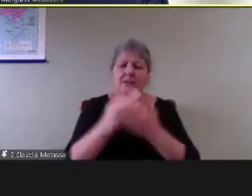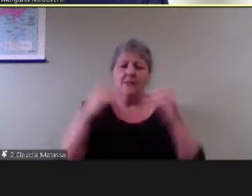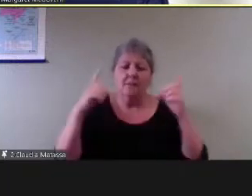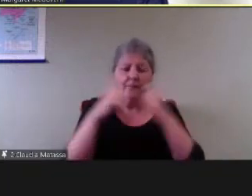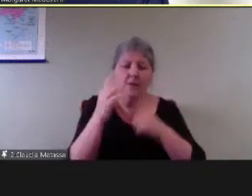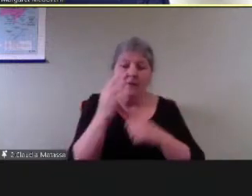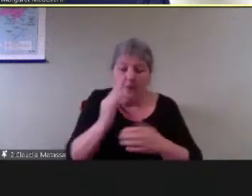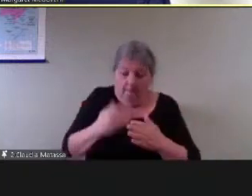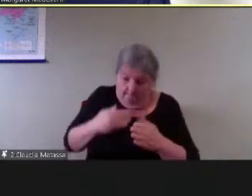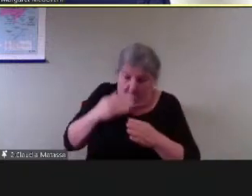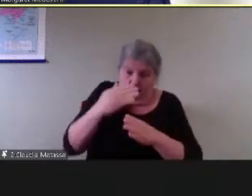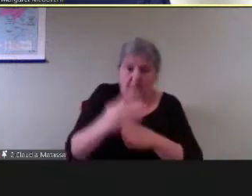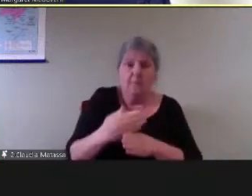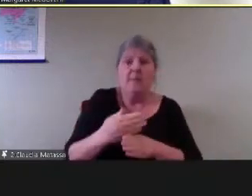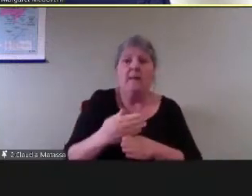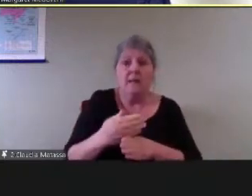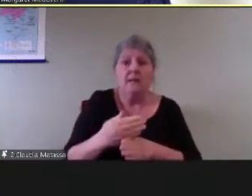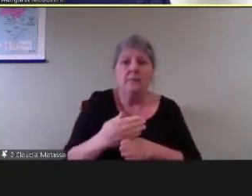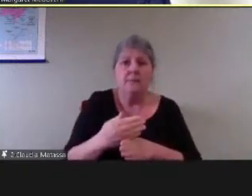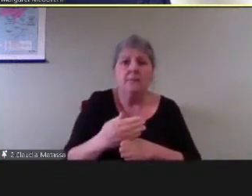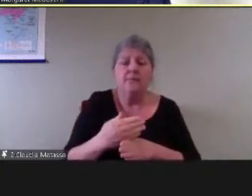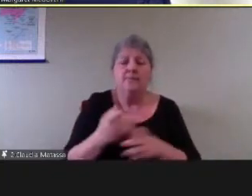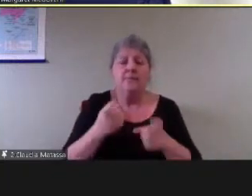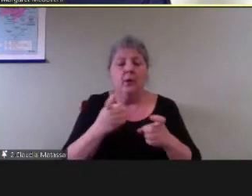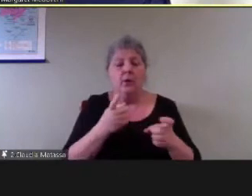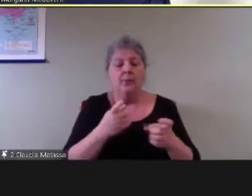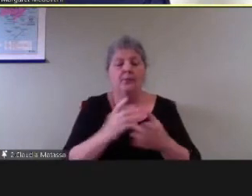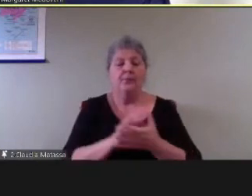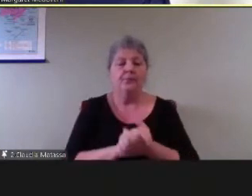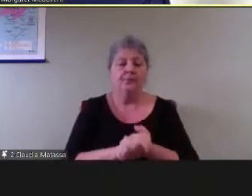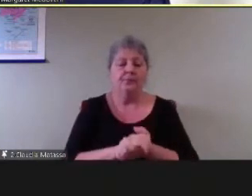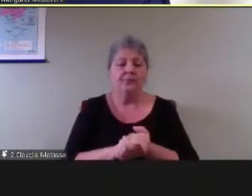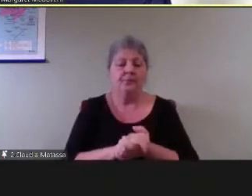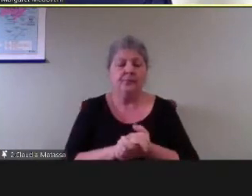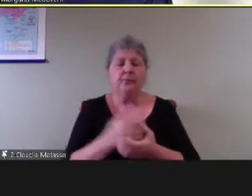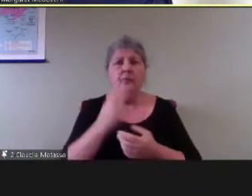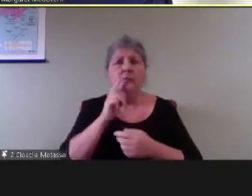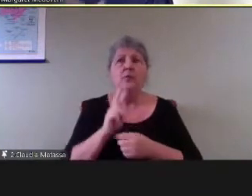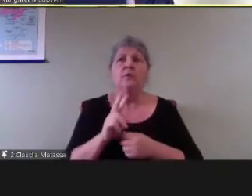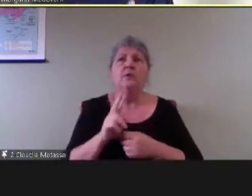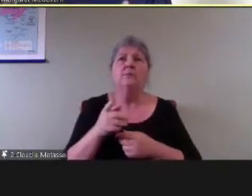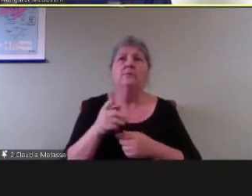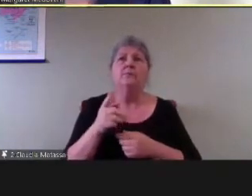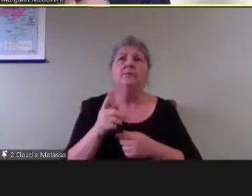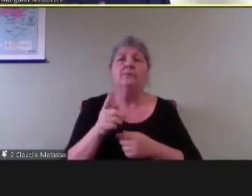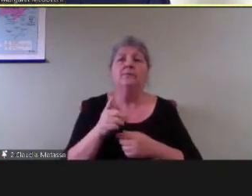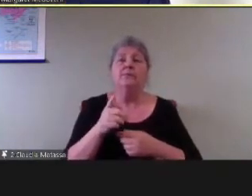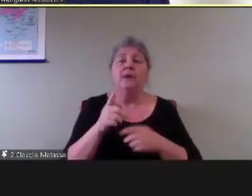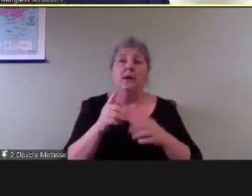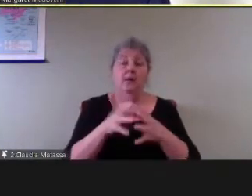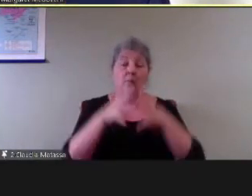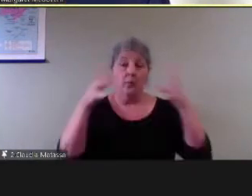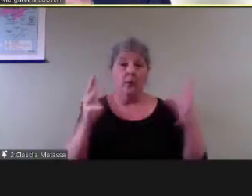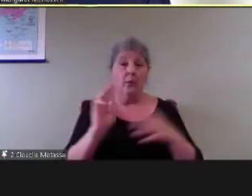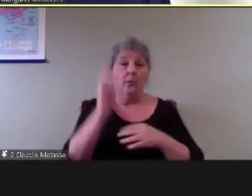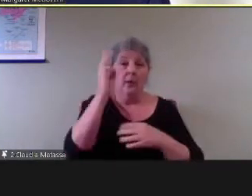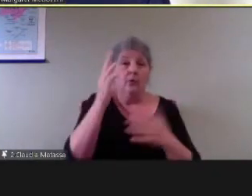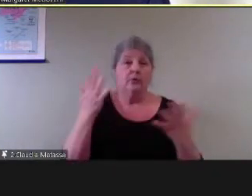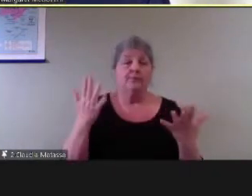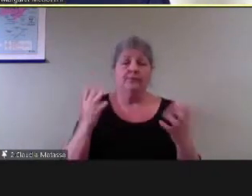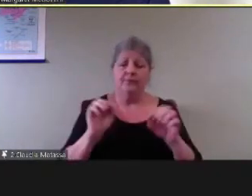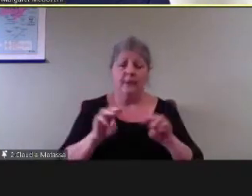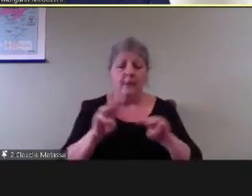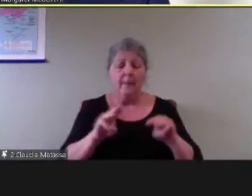outset. So if we move to the next slide, we'll see that the bigger picture is that people